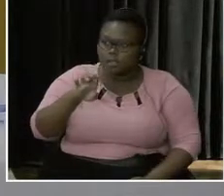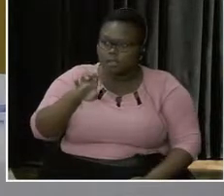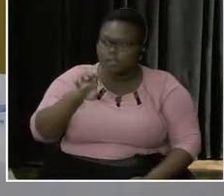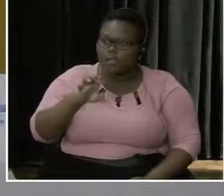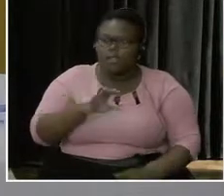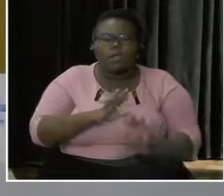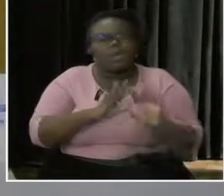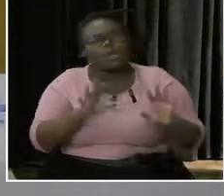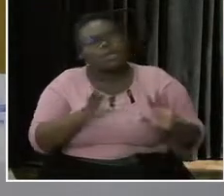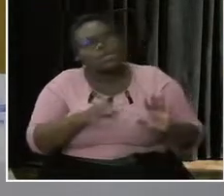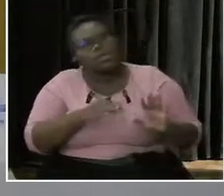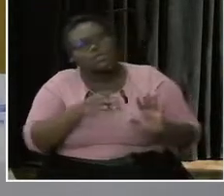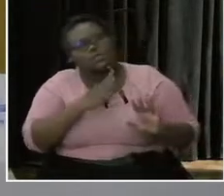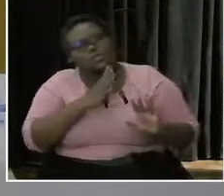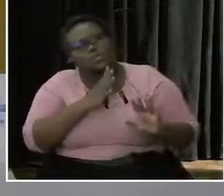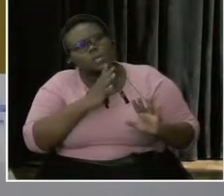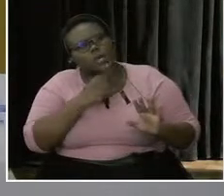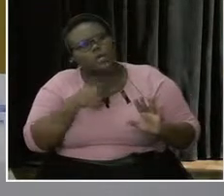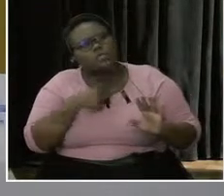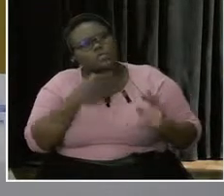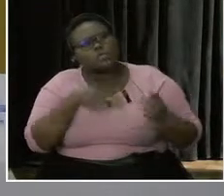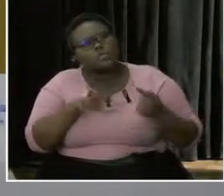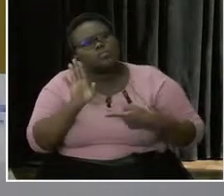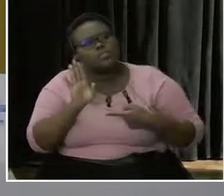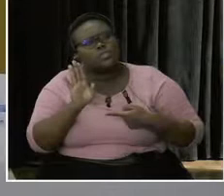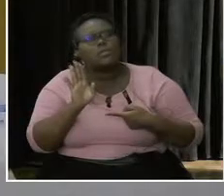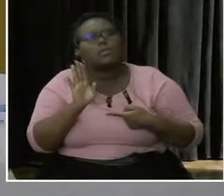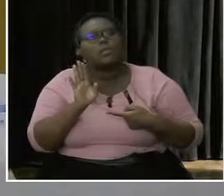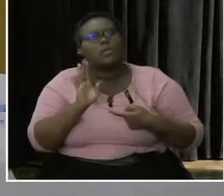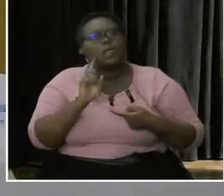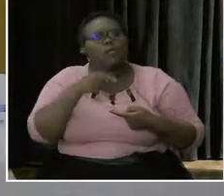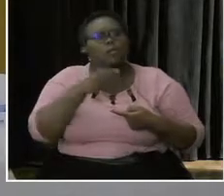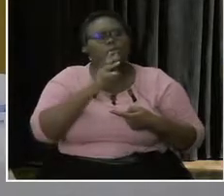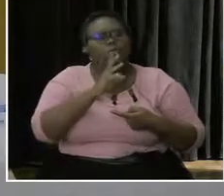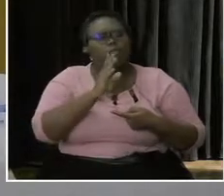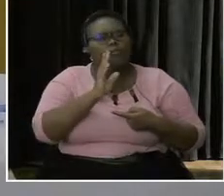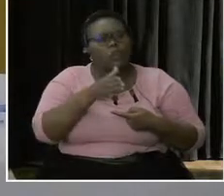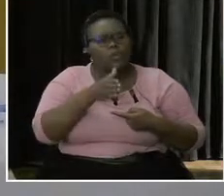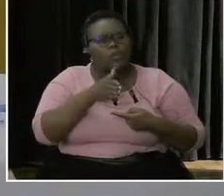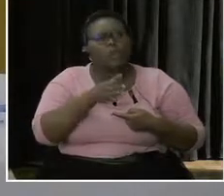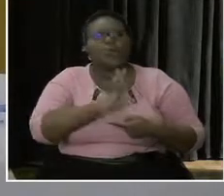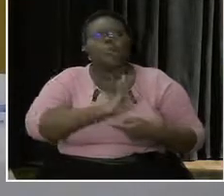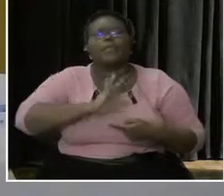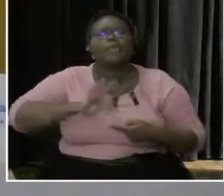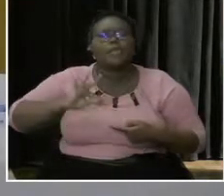No, Speaker. I was raising a point of order on the mayor.